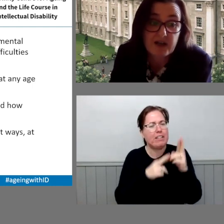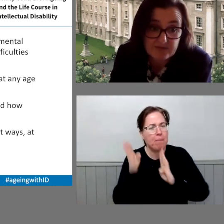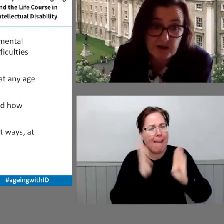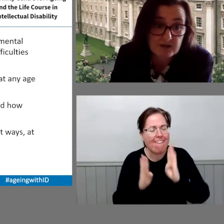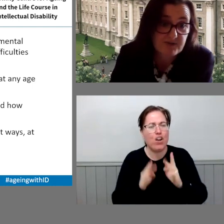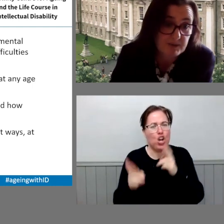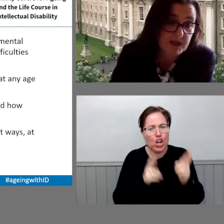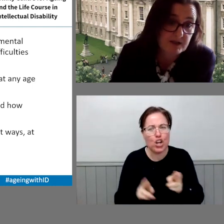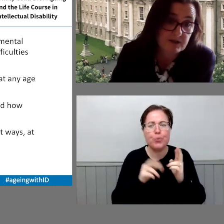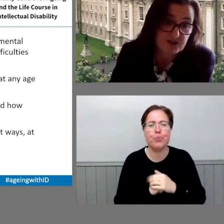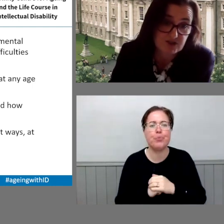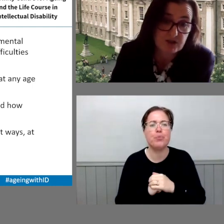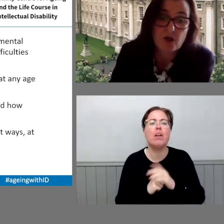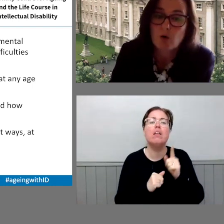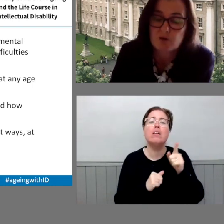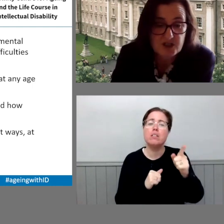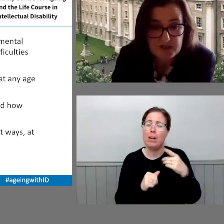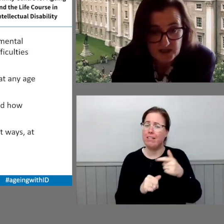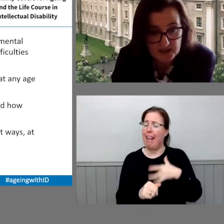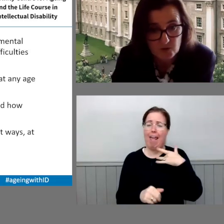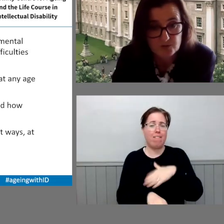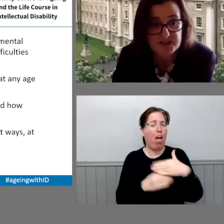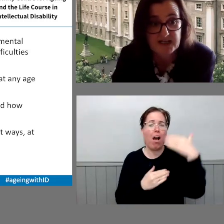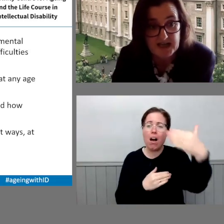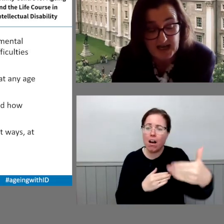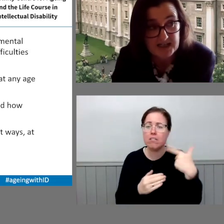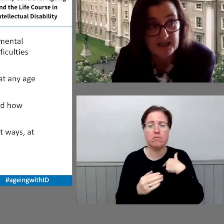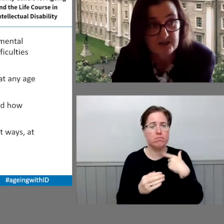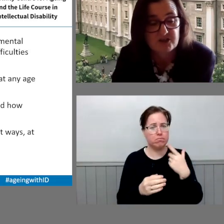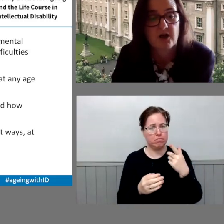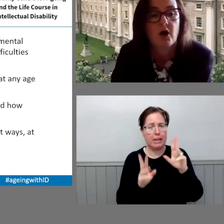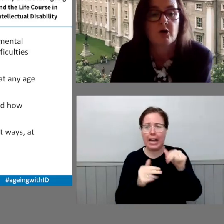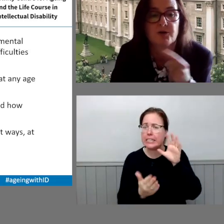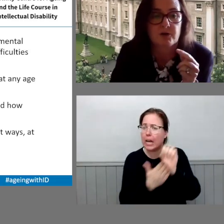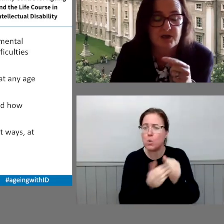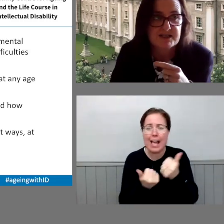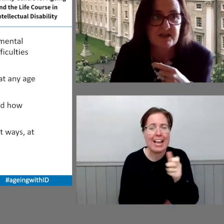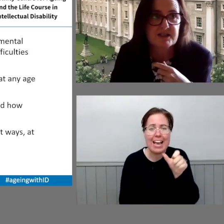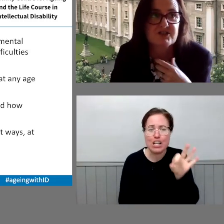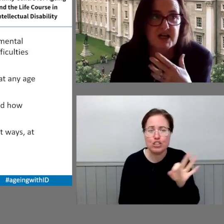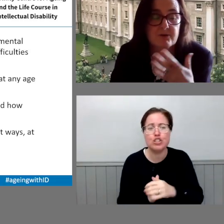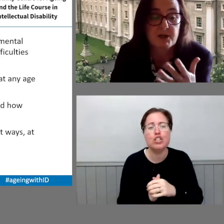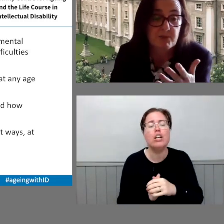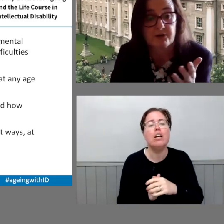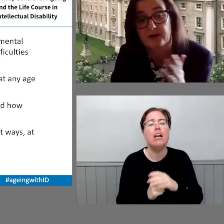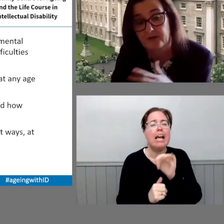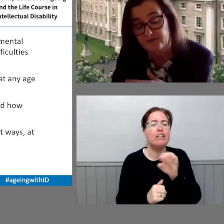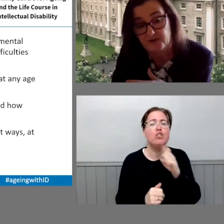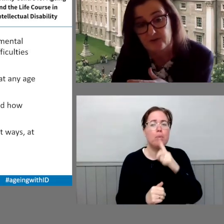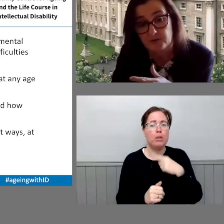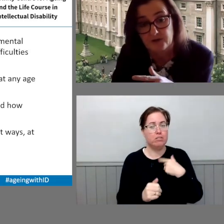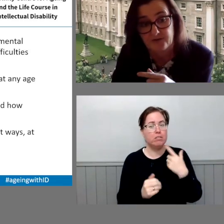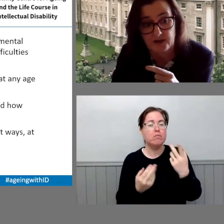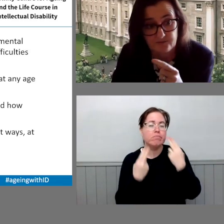Autism is a lifelong developmental condition which can be diagnosed at any age, although early signs generally appear